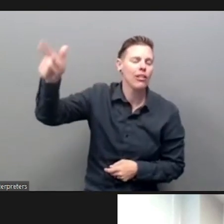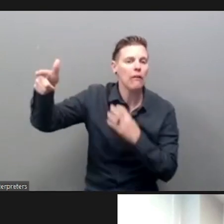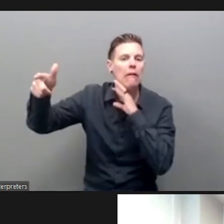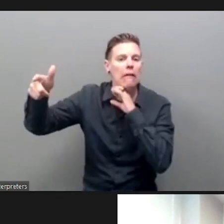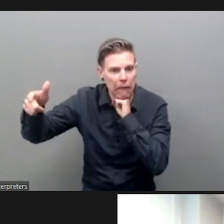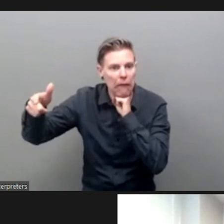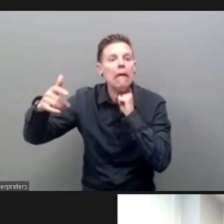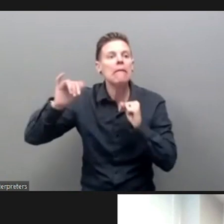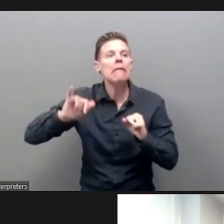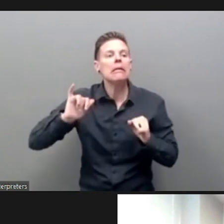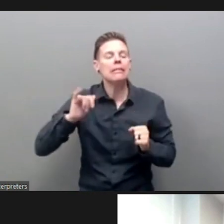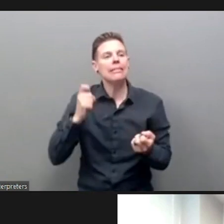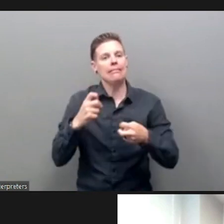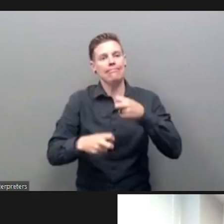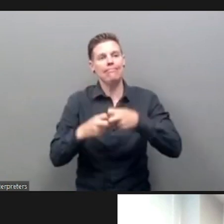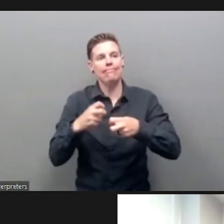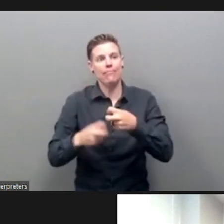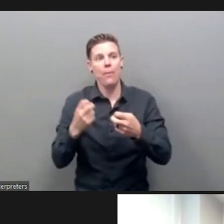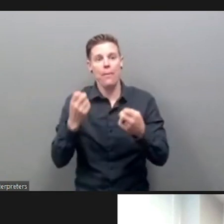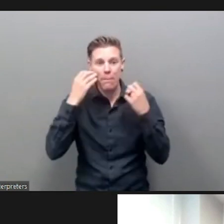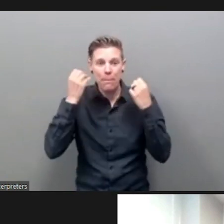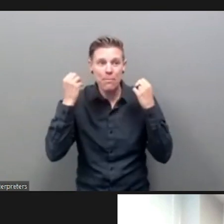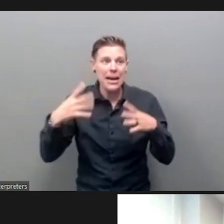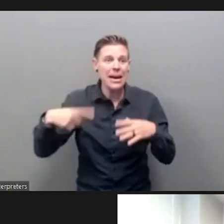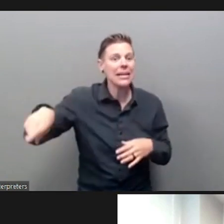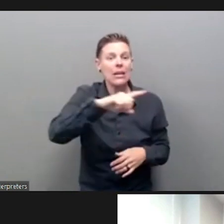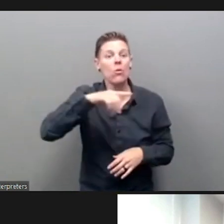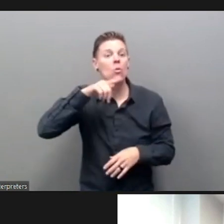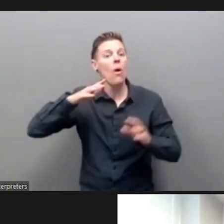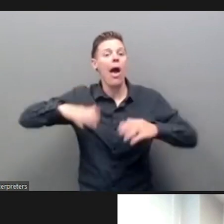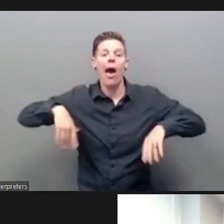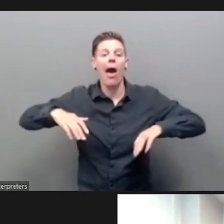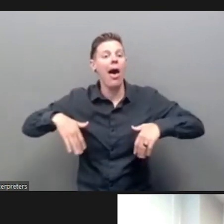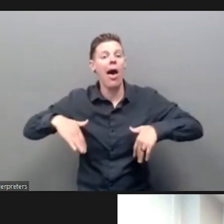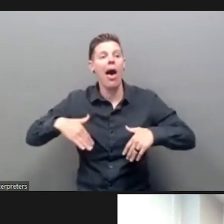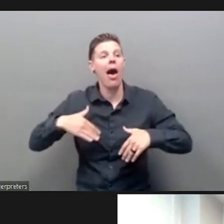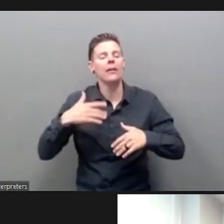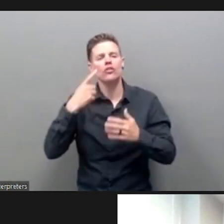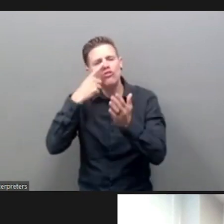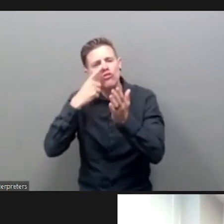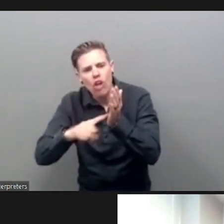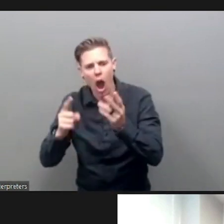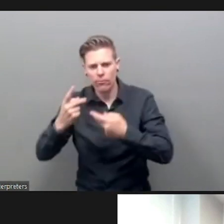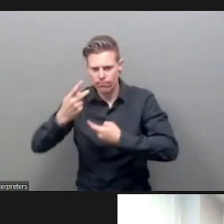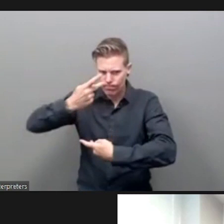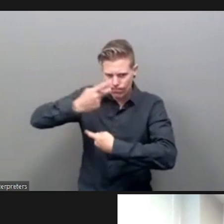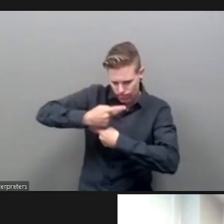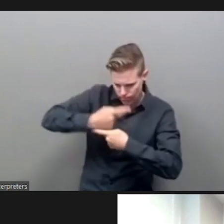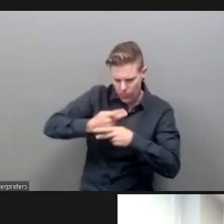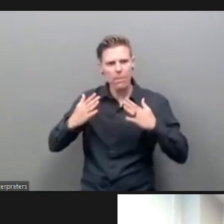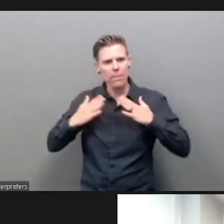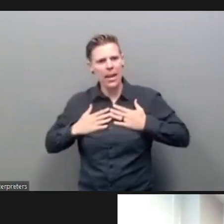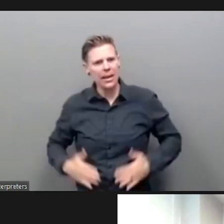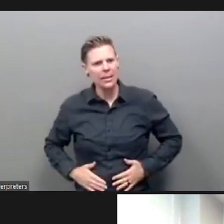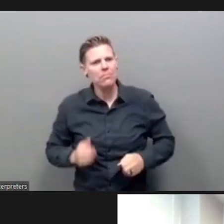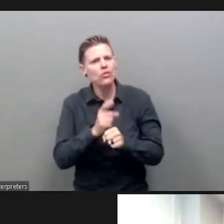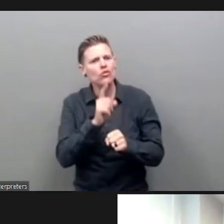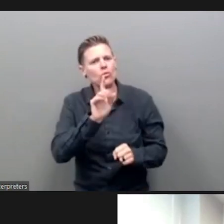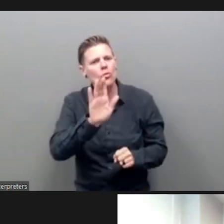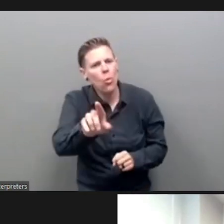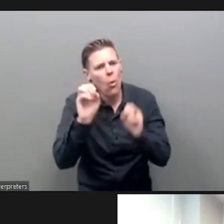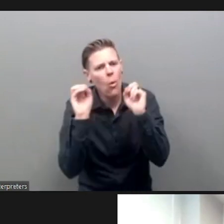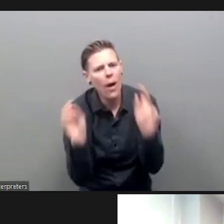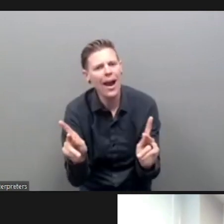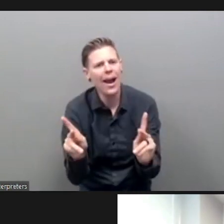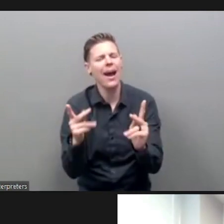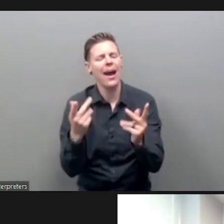delayed care, a lot of folks who didn't attend to key health issues for a year. And they weren't bad people. They just were